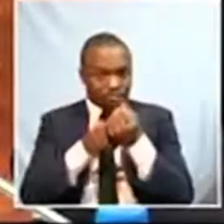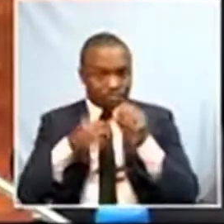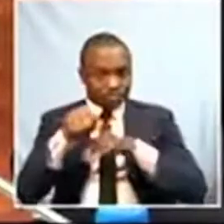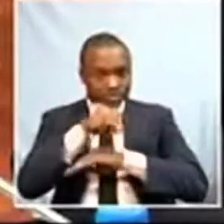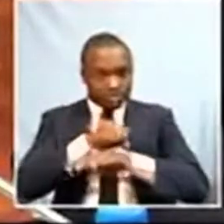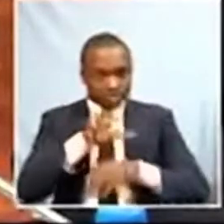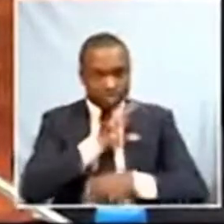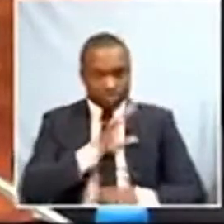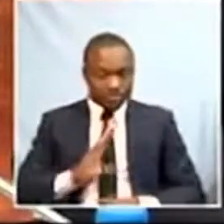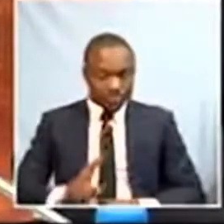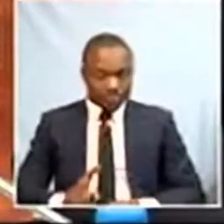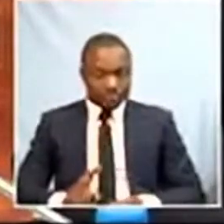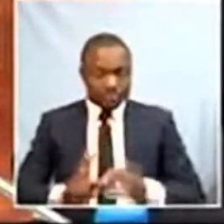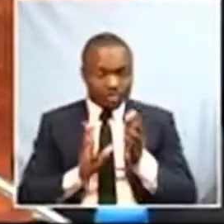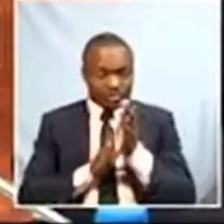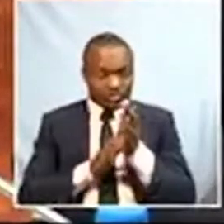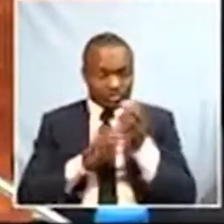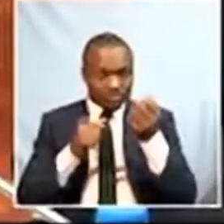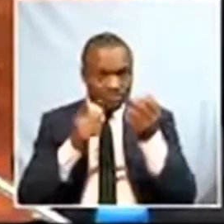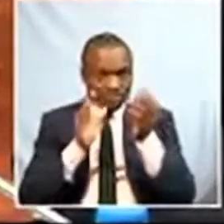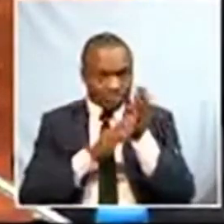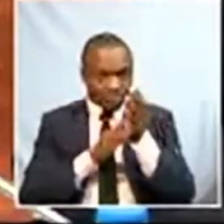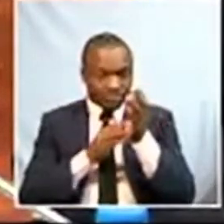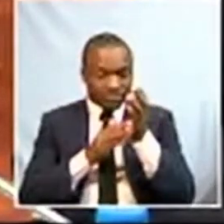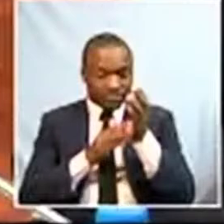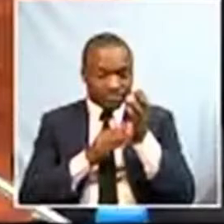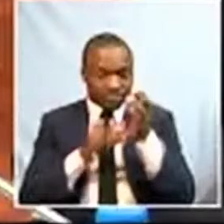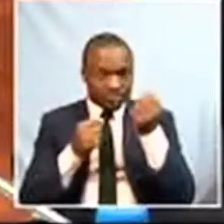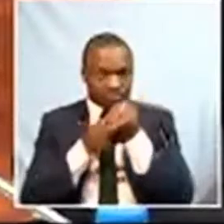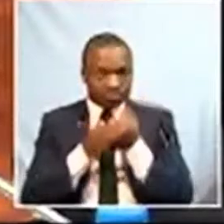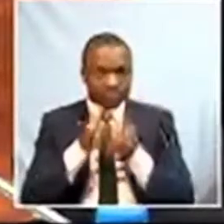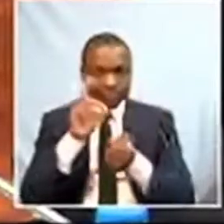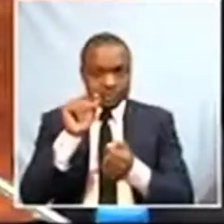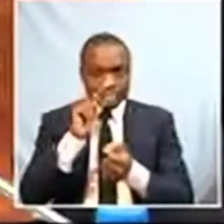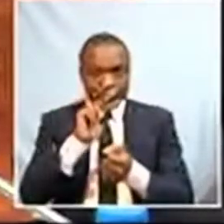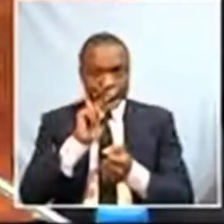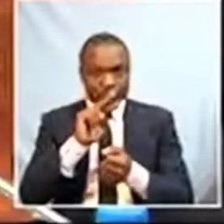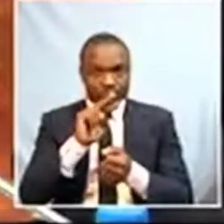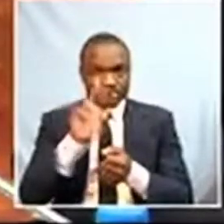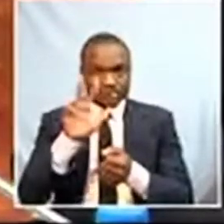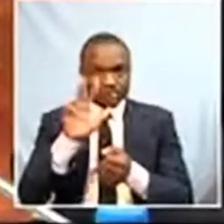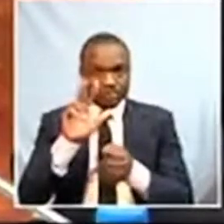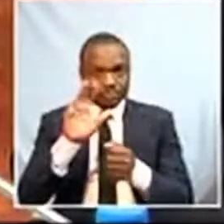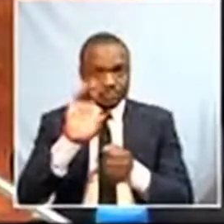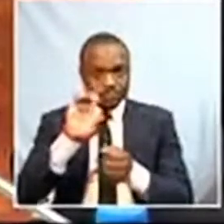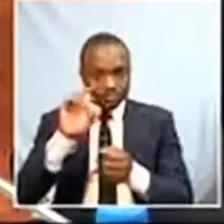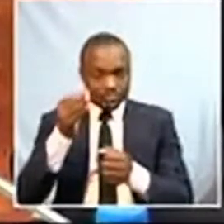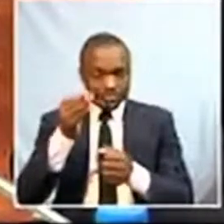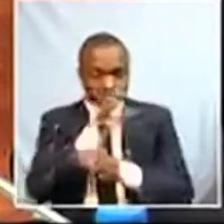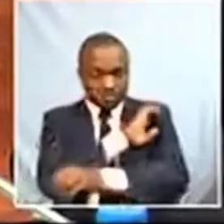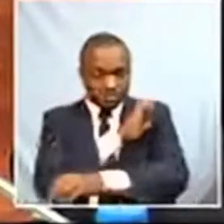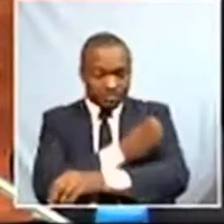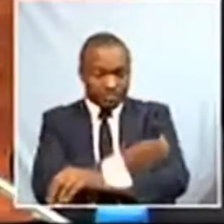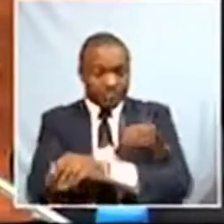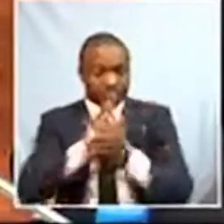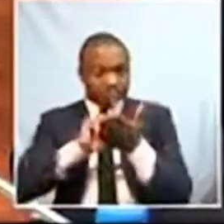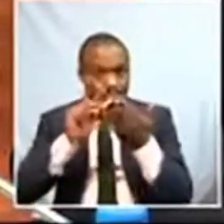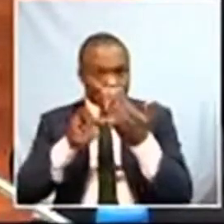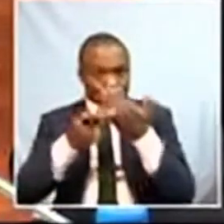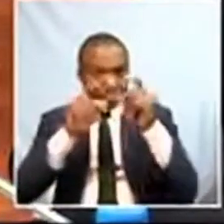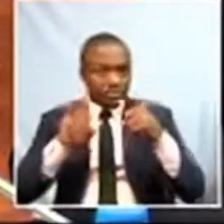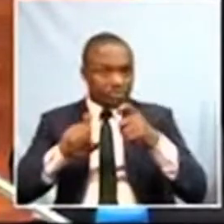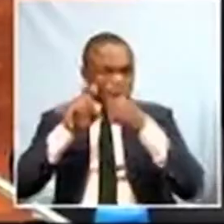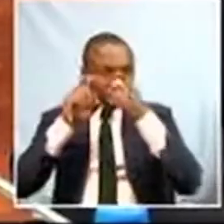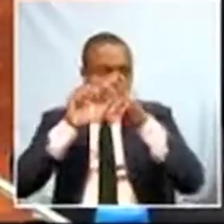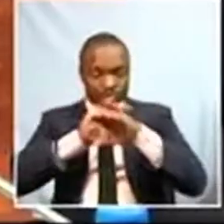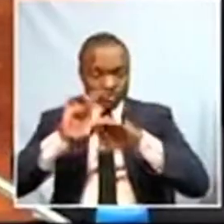boarding schools and skills relates to 2023 CDF empowerment programs that were affected by